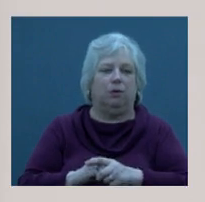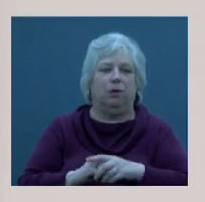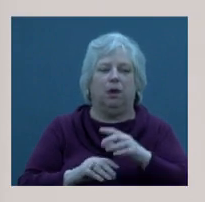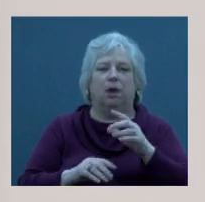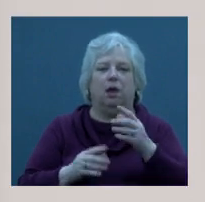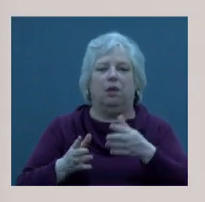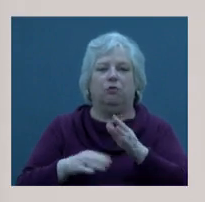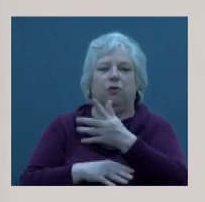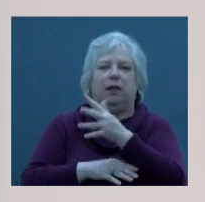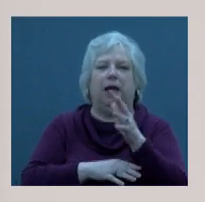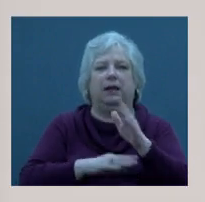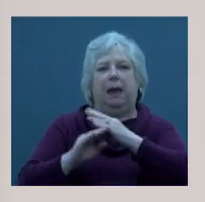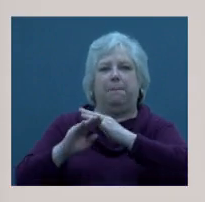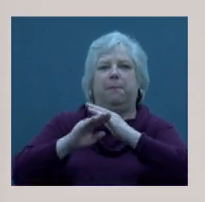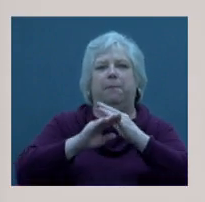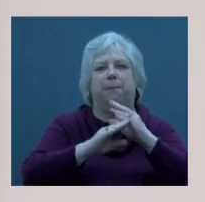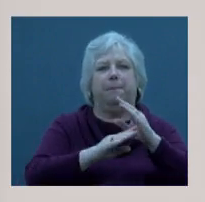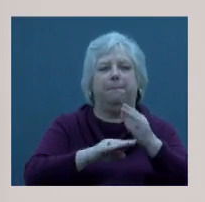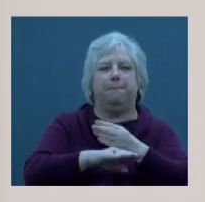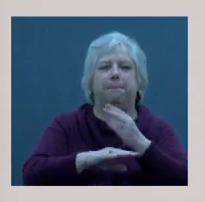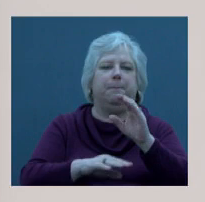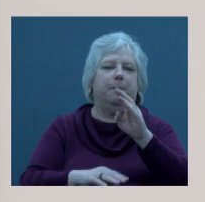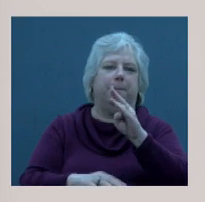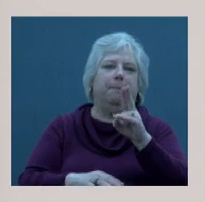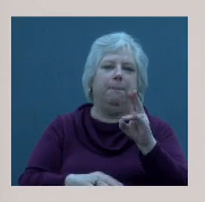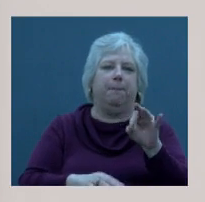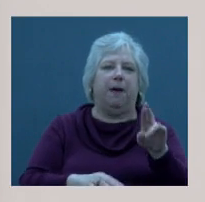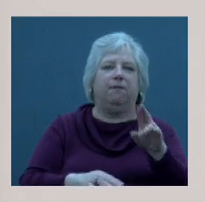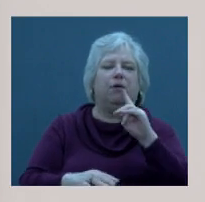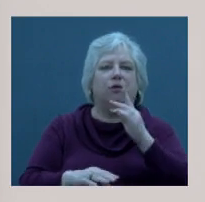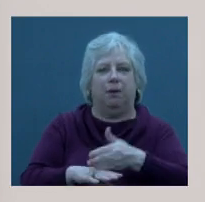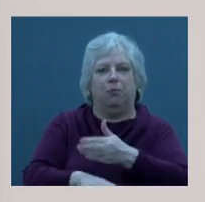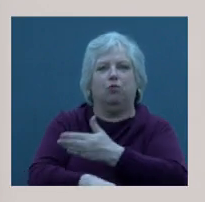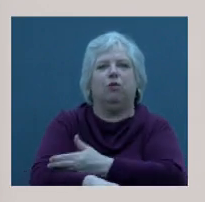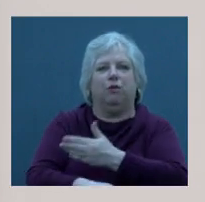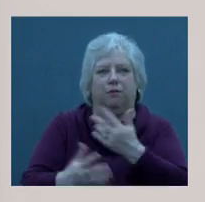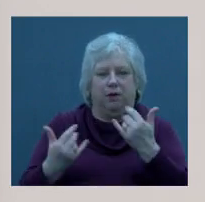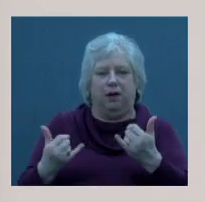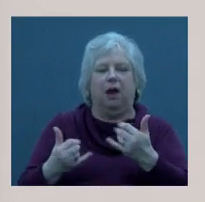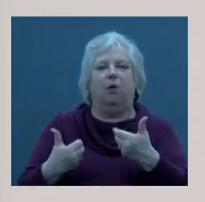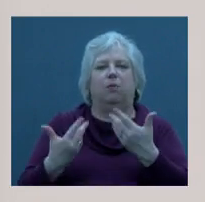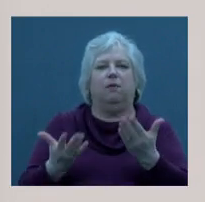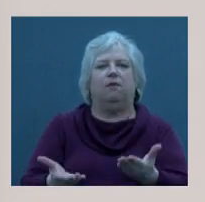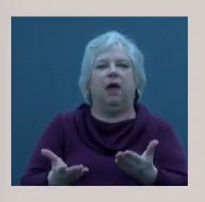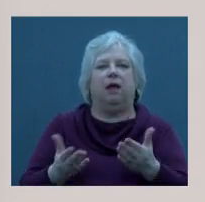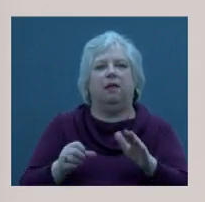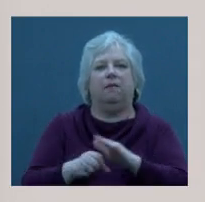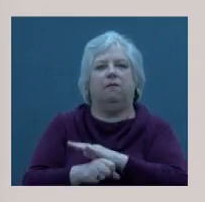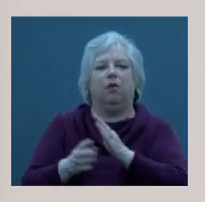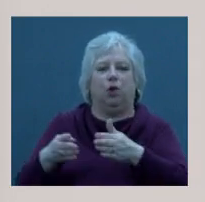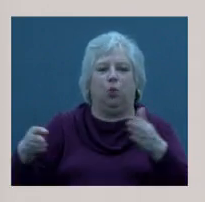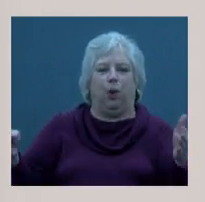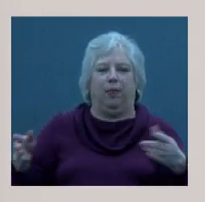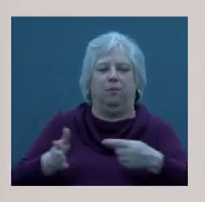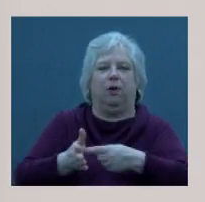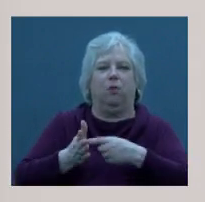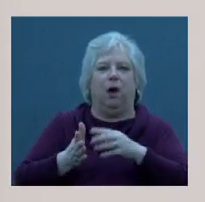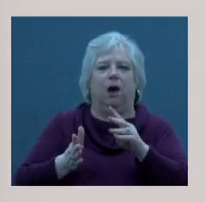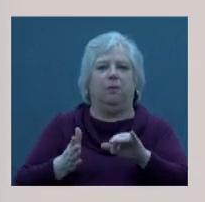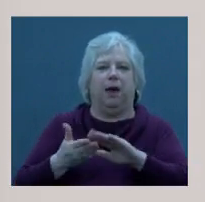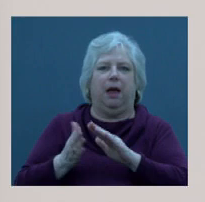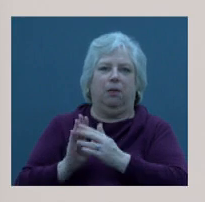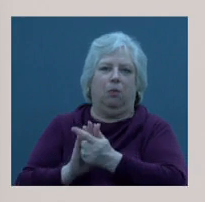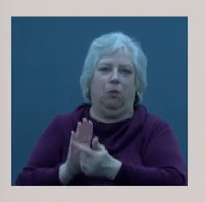street landscape buffers have been improved on the revised plan to now provide the full width required by